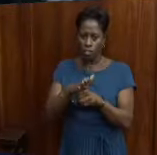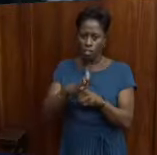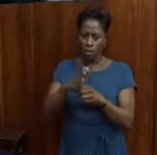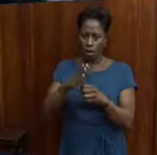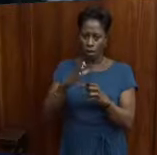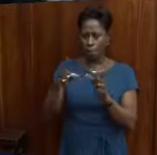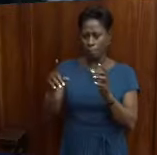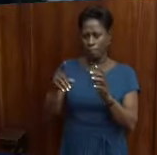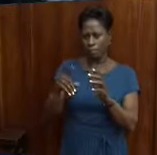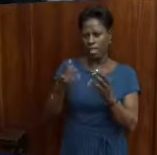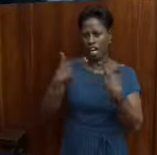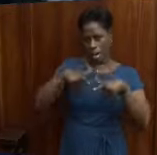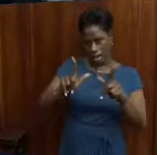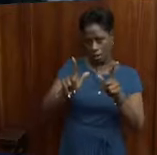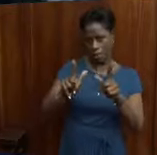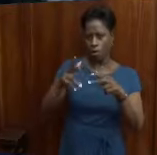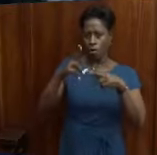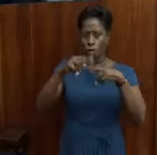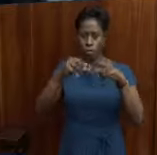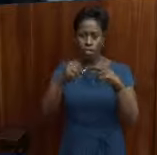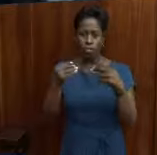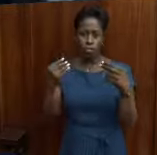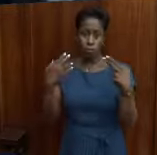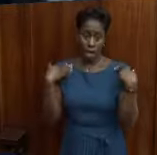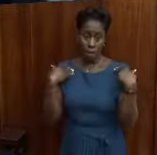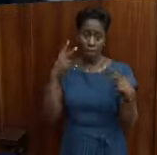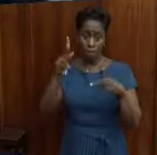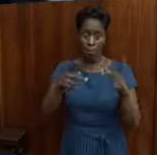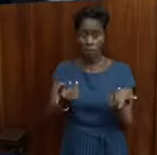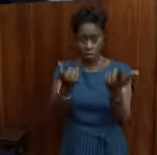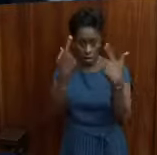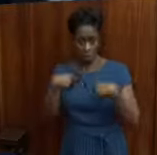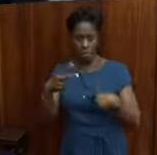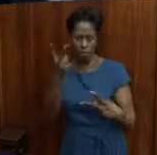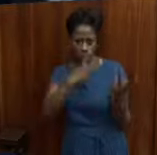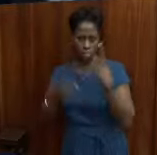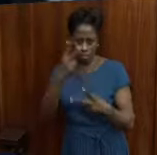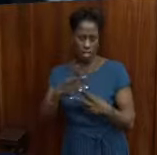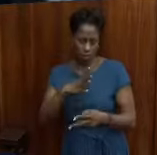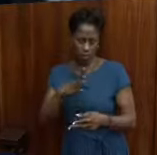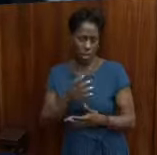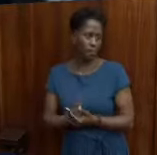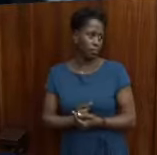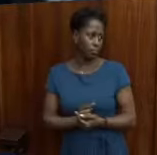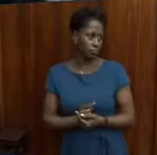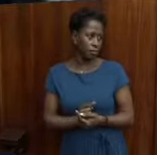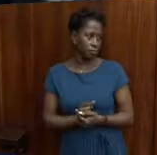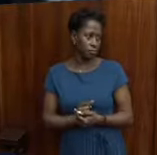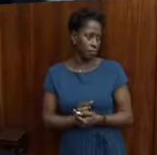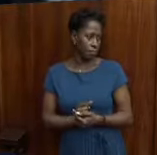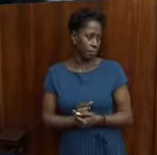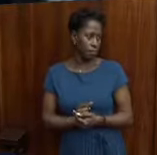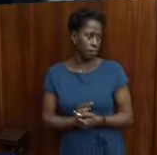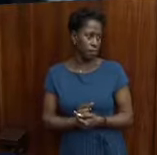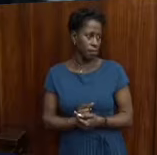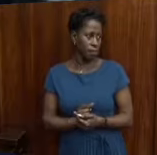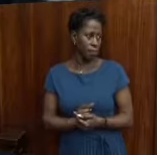just over one quarter below that of the same period in 2019. Visitors in the U.S. market accounted